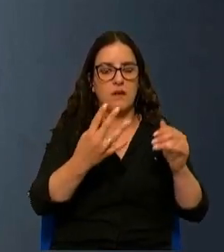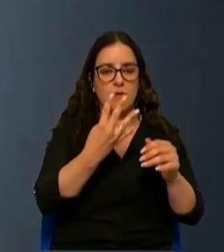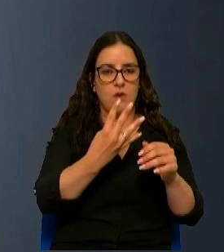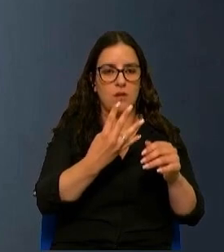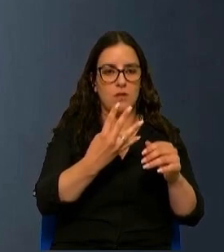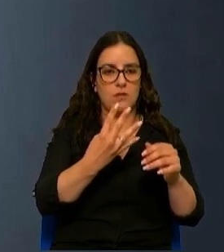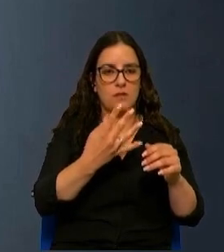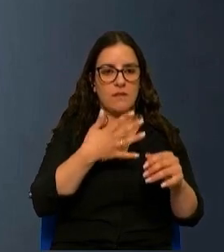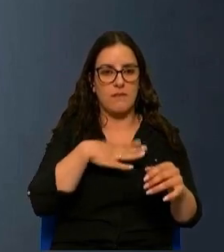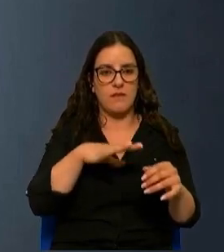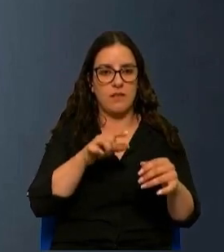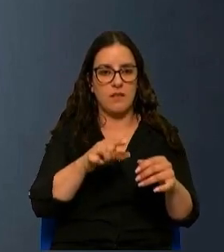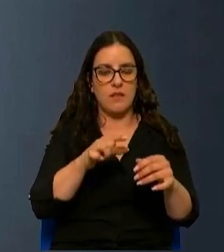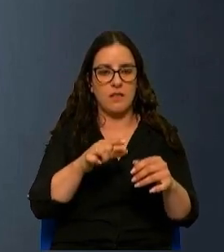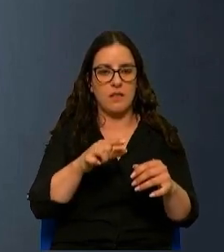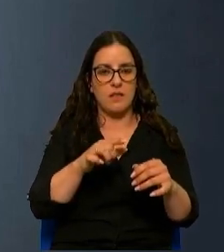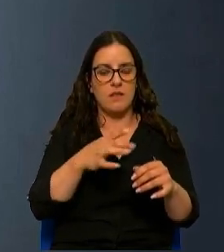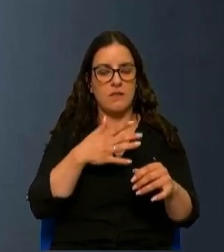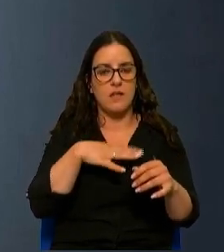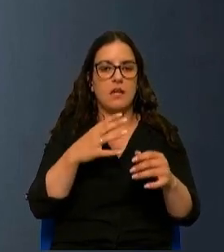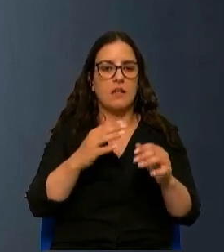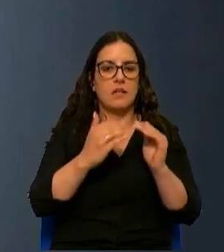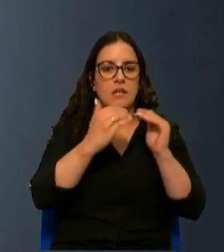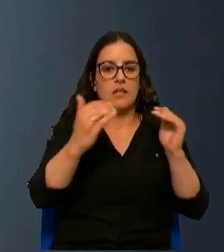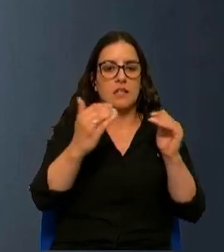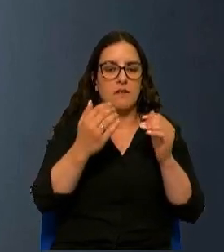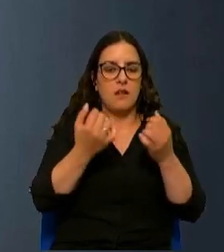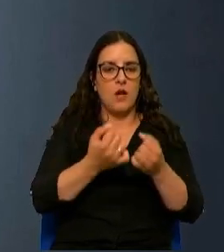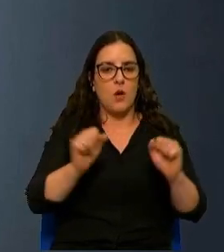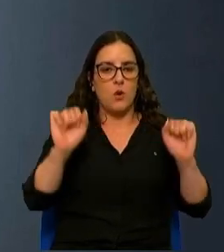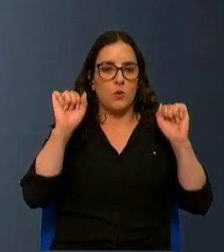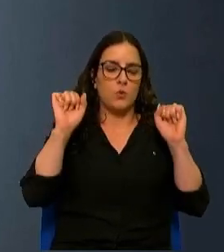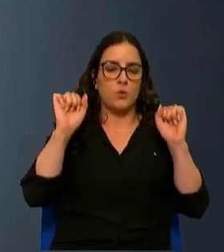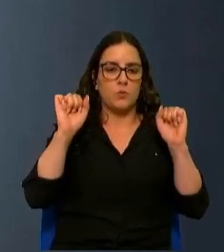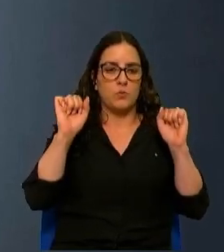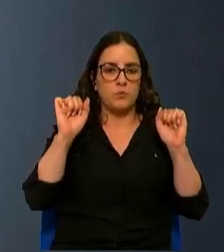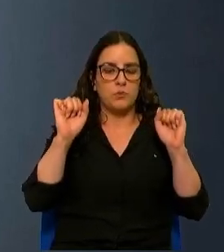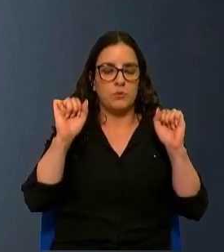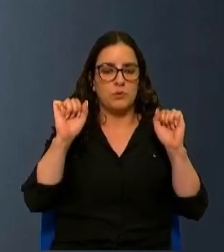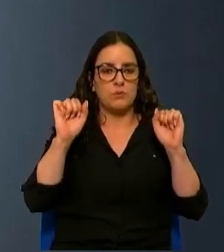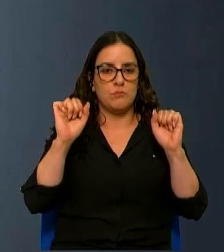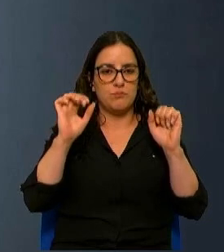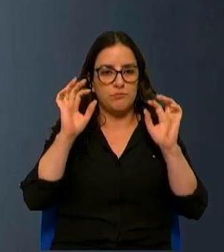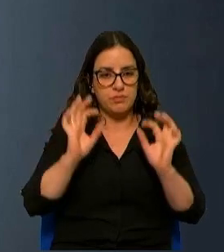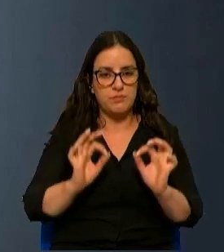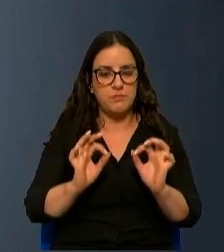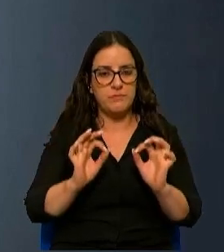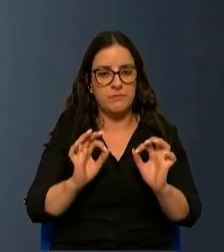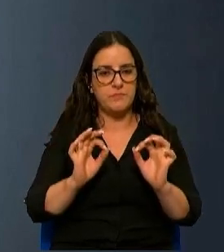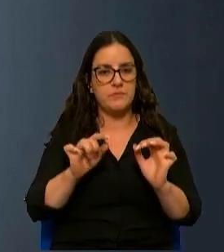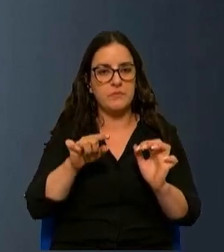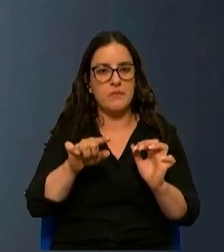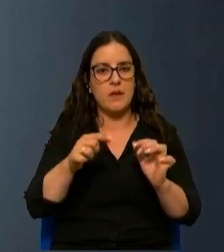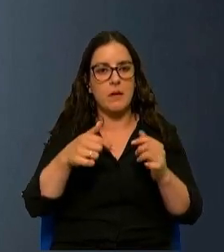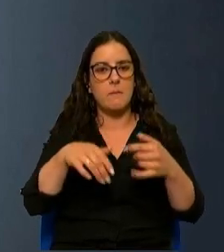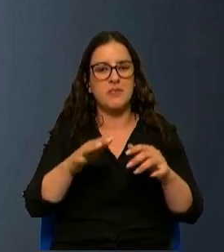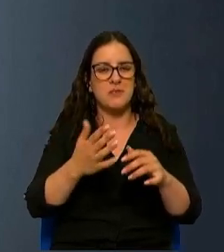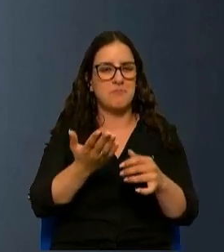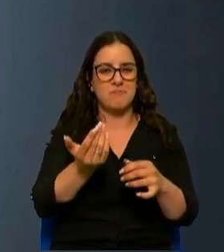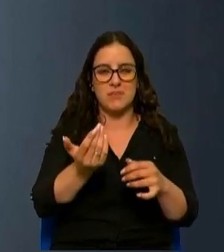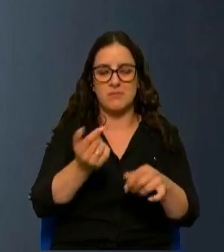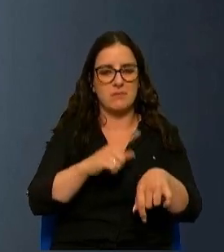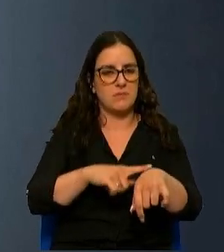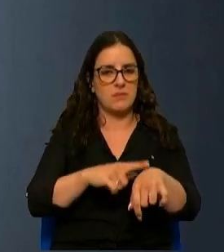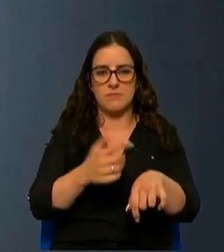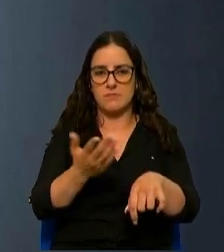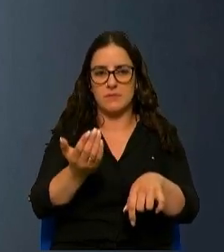more complete levels of autonomy sooner rather than later. But we're still quite a long way from that. If we look at what the